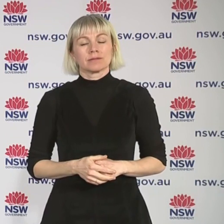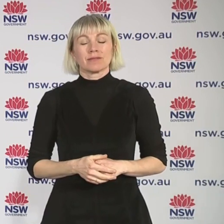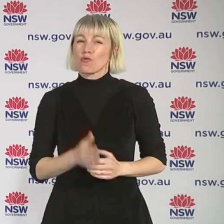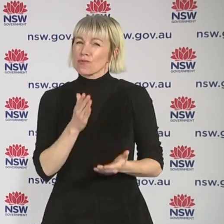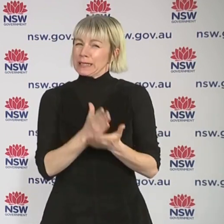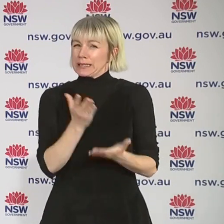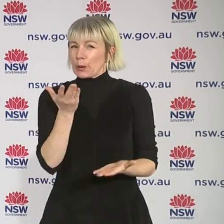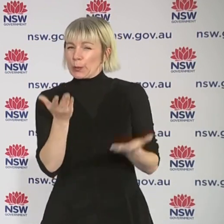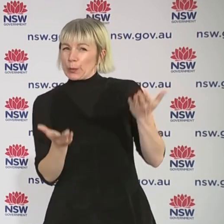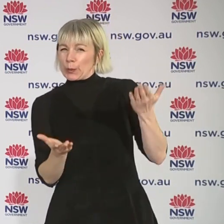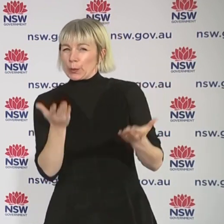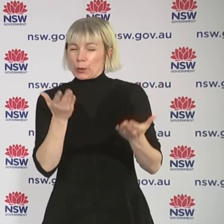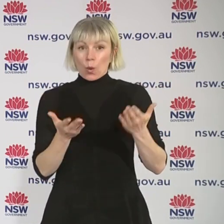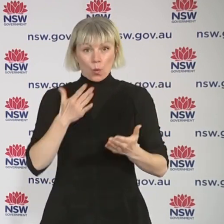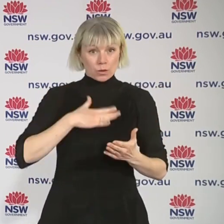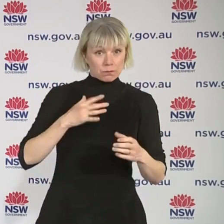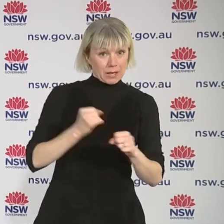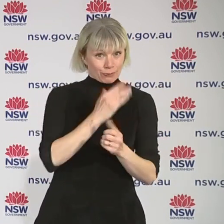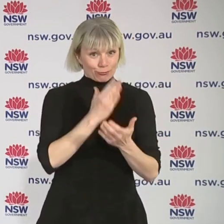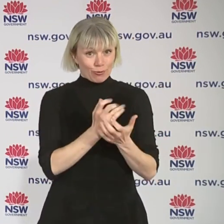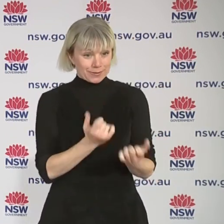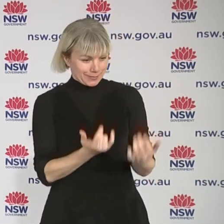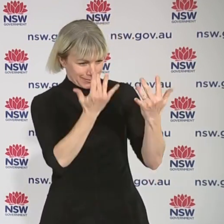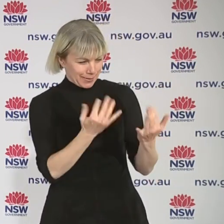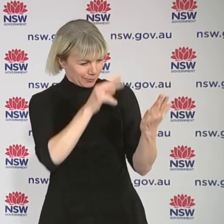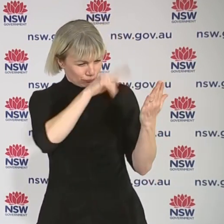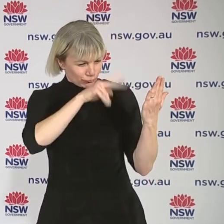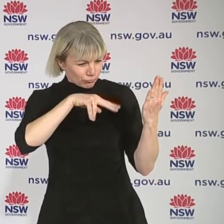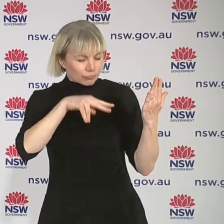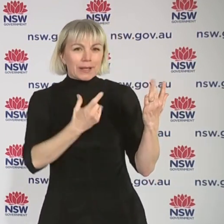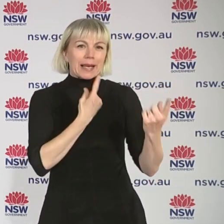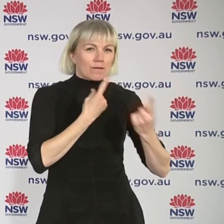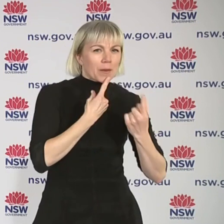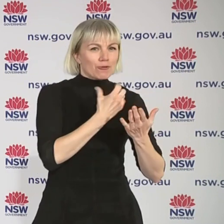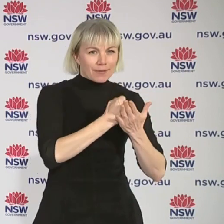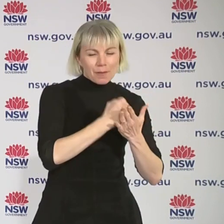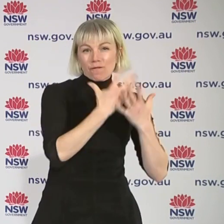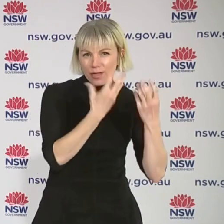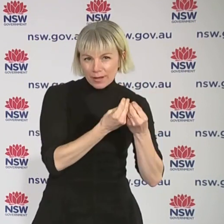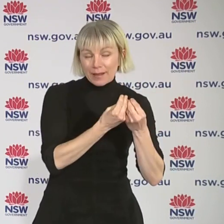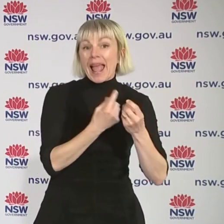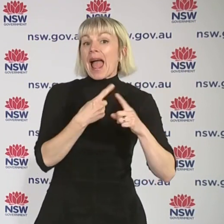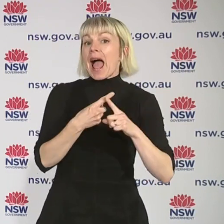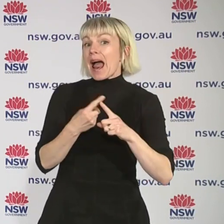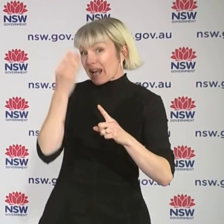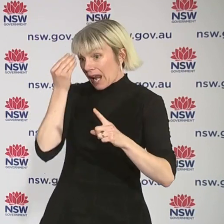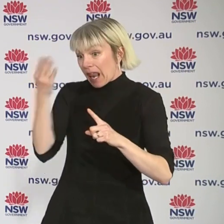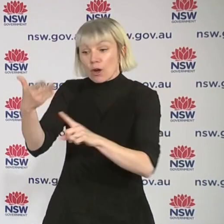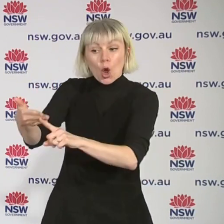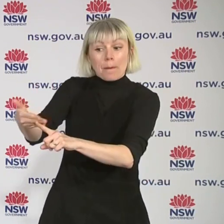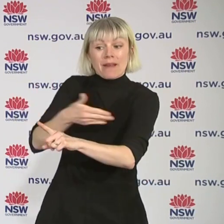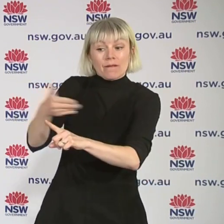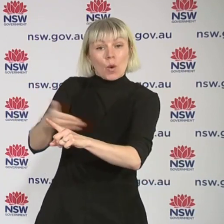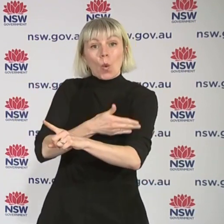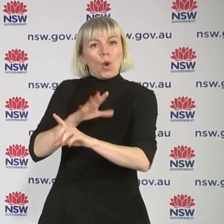balance because you want to make sure you've got the data, you want to make sure you've got all the information at your fingertips, as well as giving people enough notice. And that's the balance we've struck